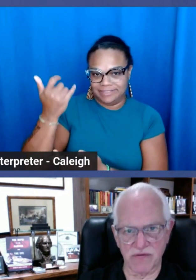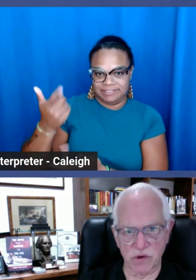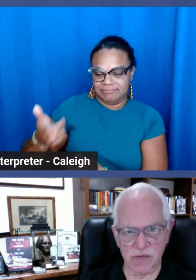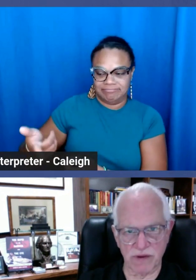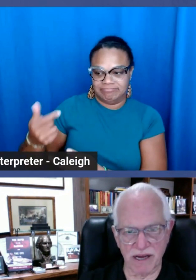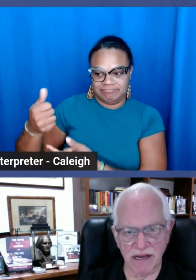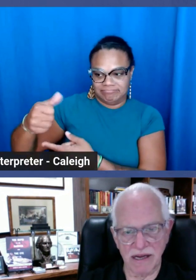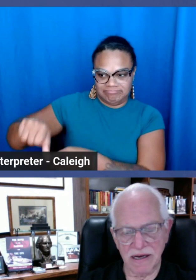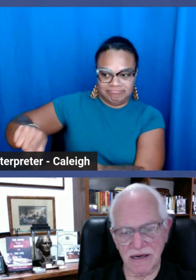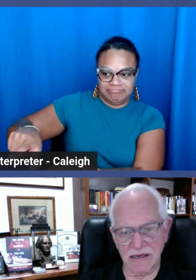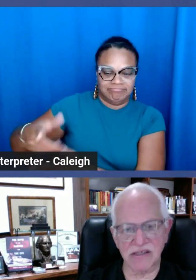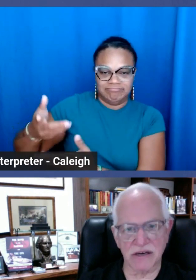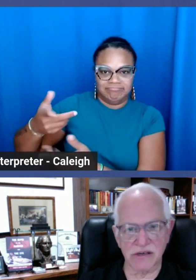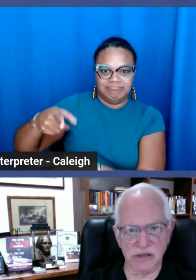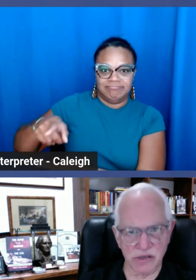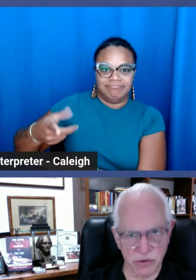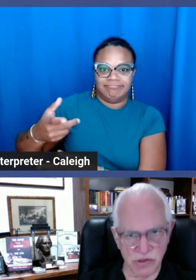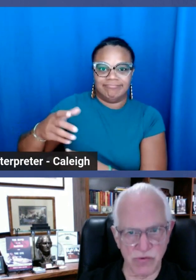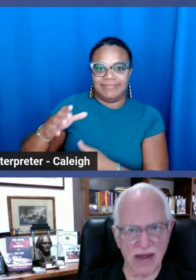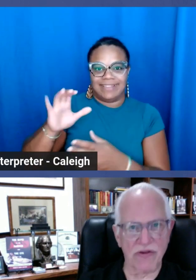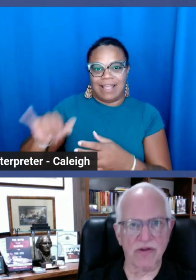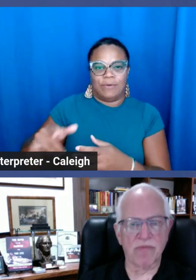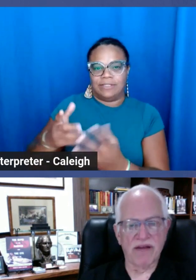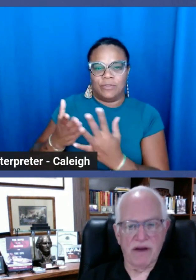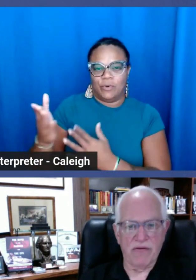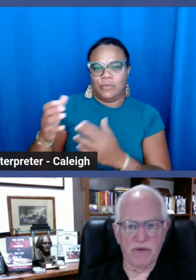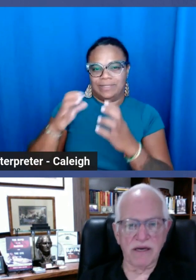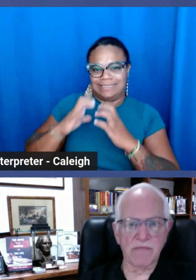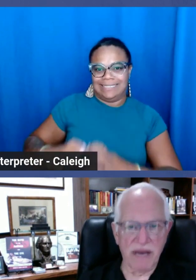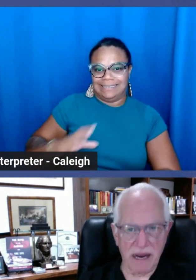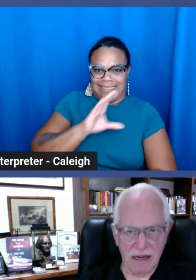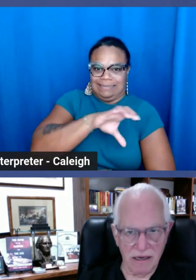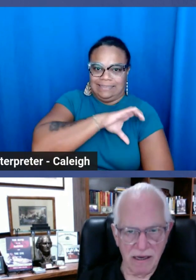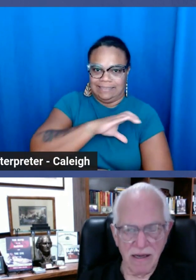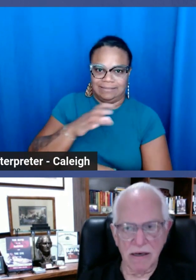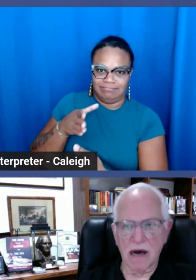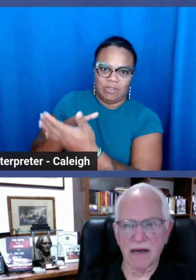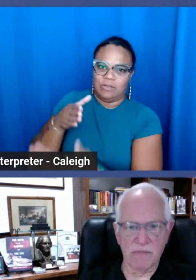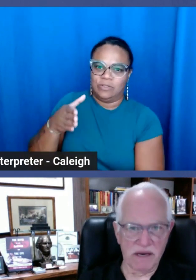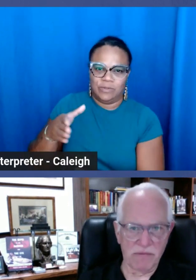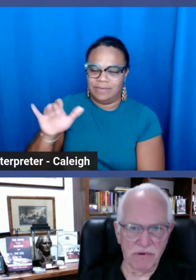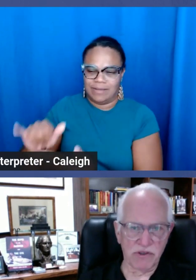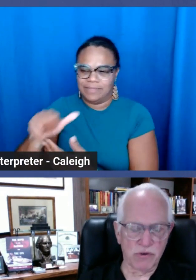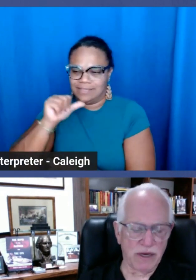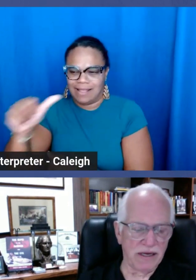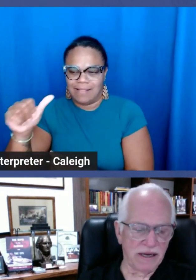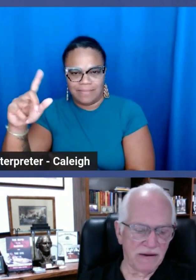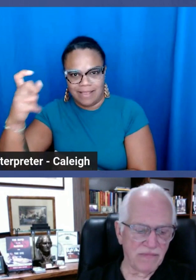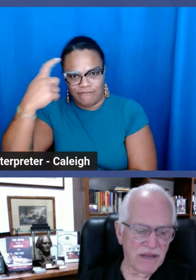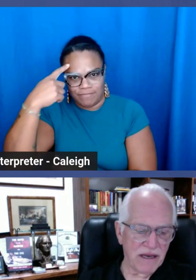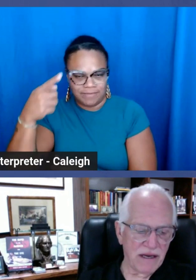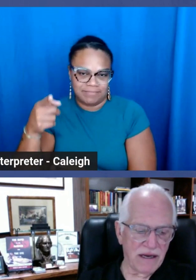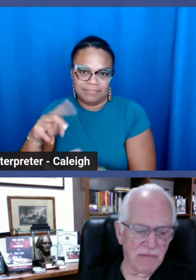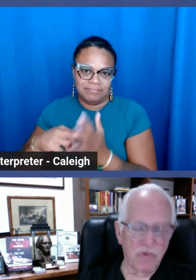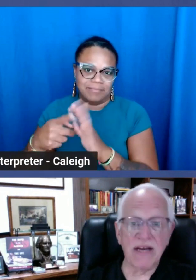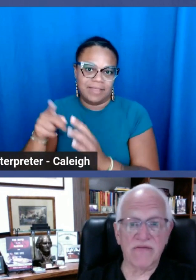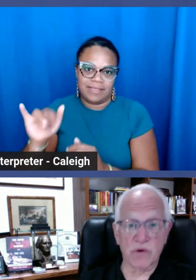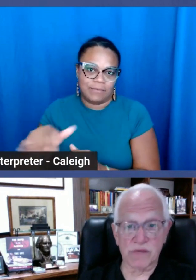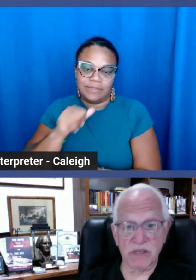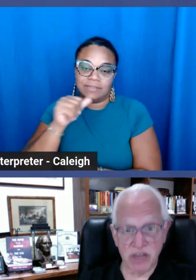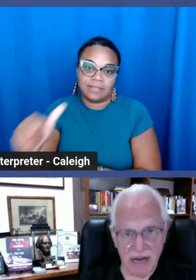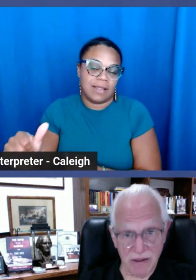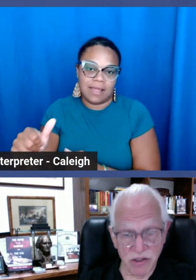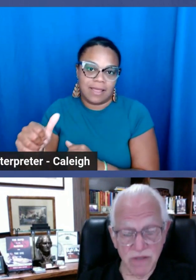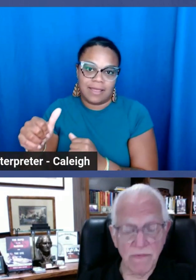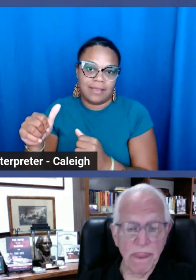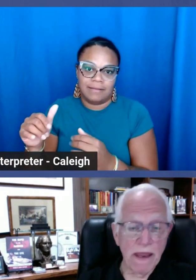it was enforced by citizen suits rather than by the government, making it not amenable to a